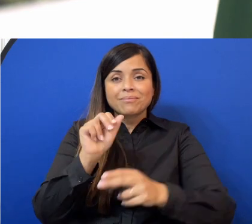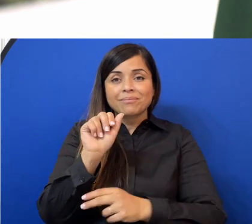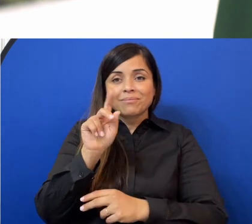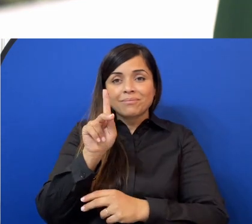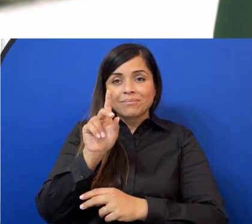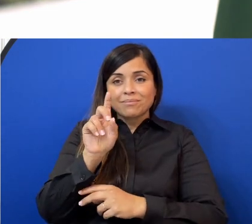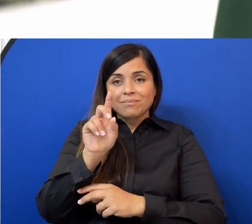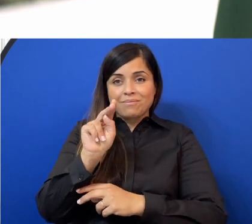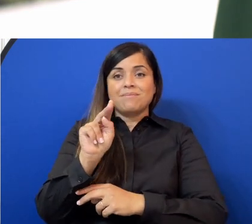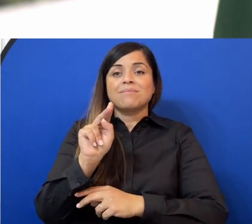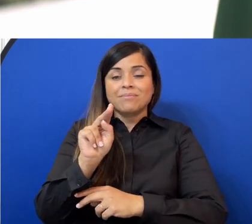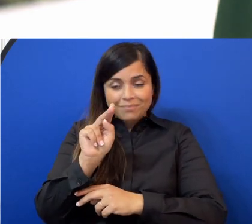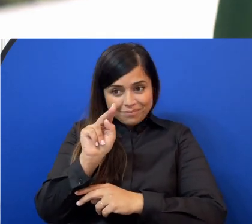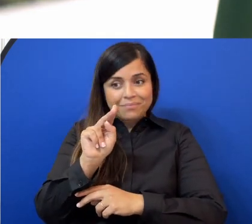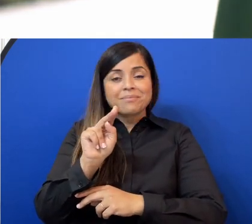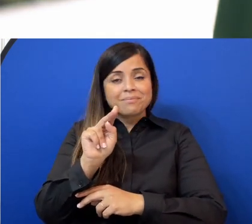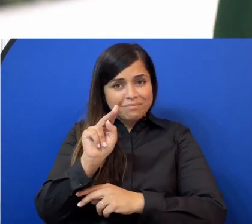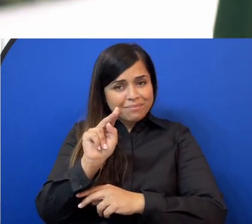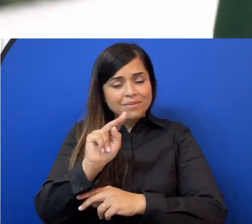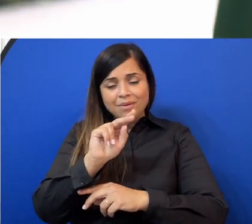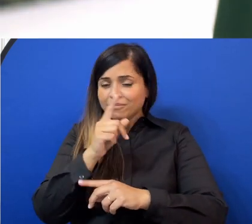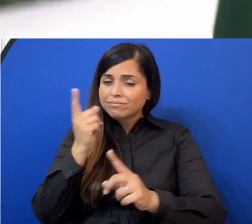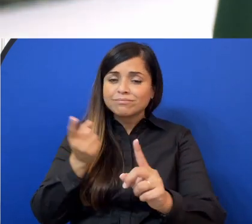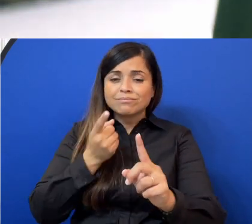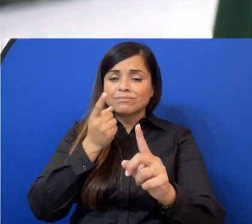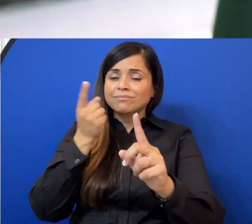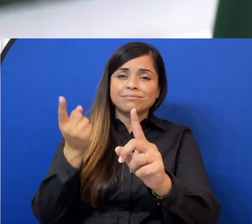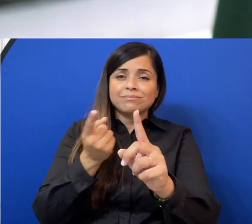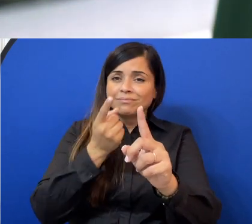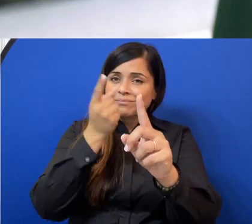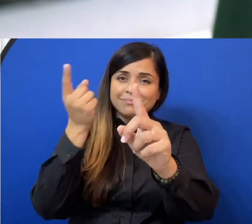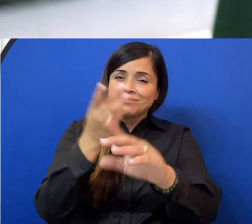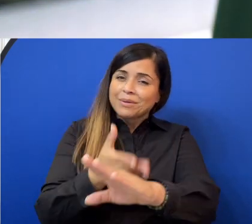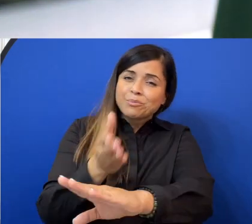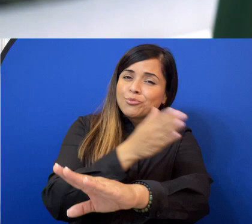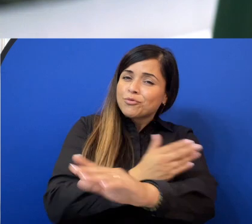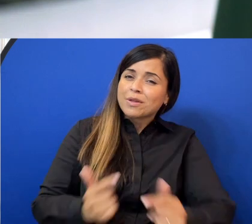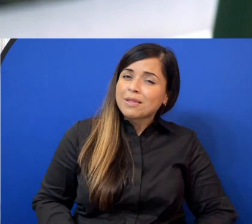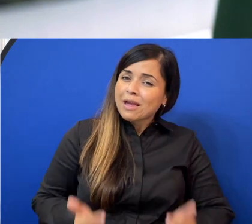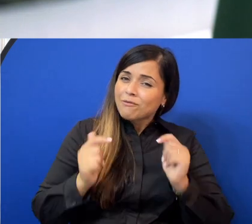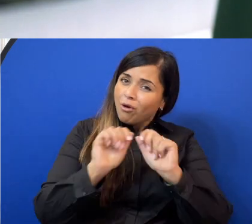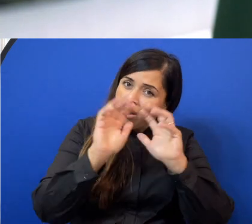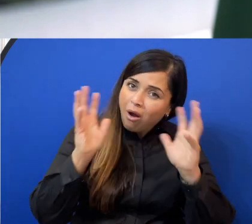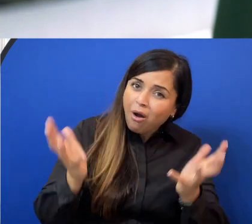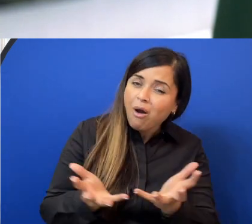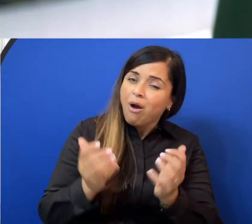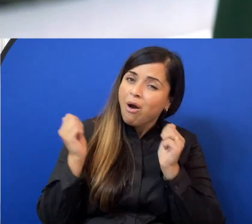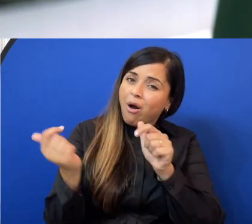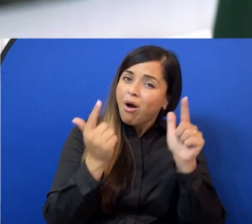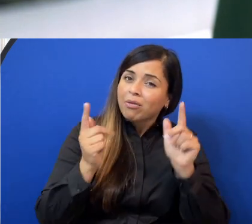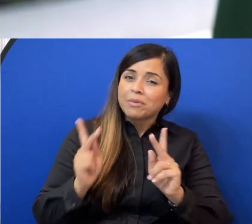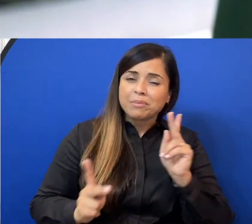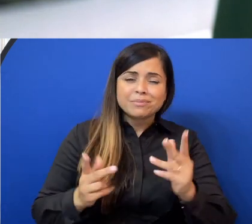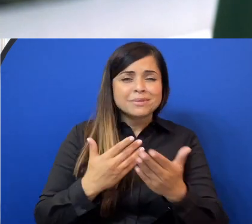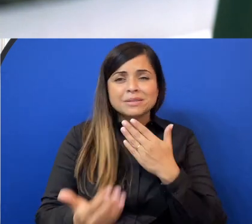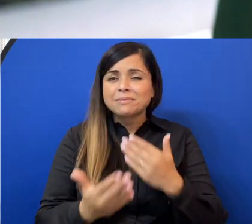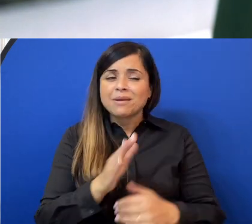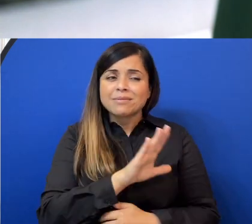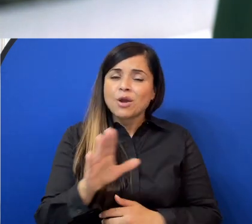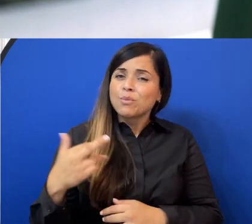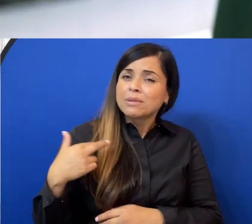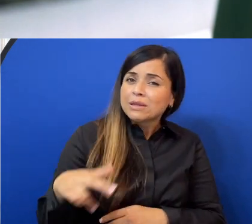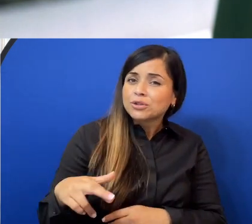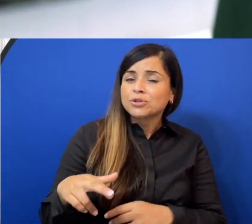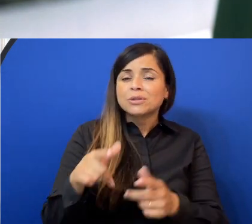short, has sought to improve the quality of life of all peoples, irrespective of faith, ethnicity, language,